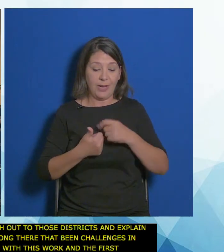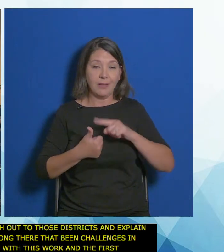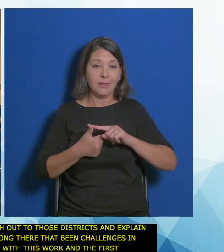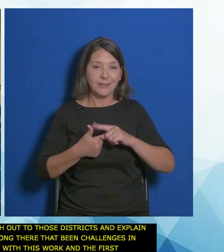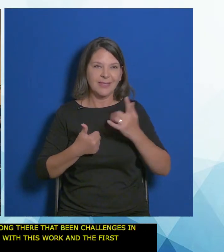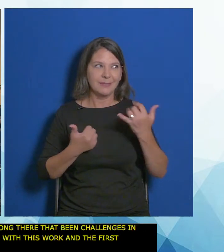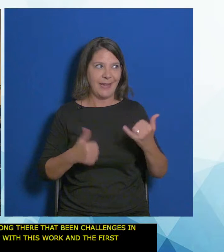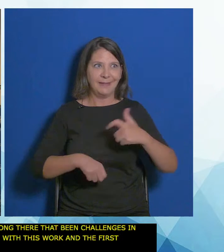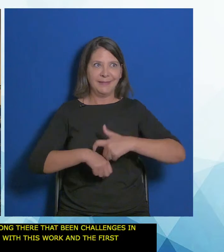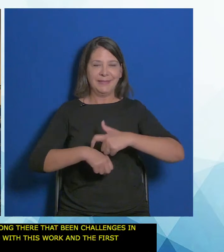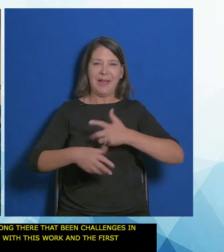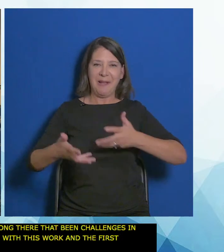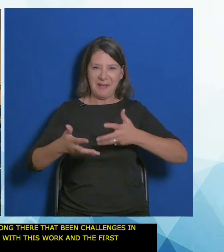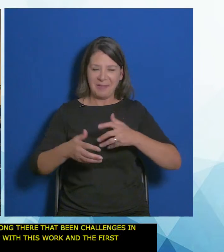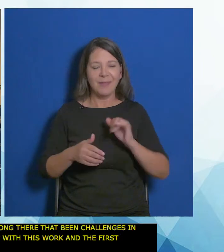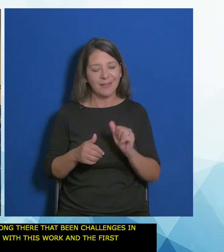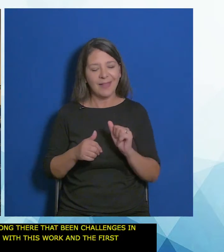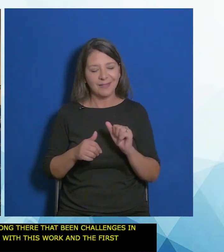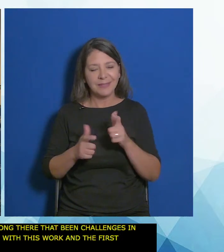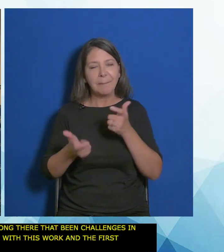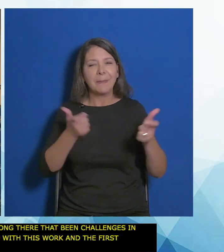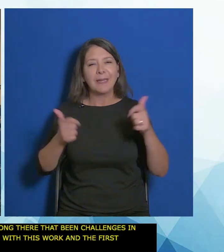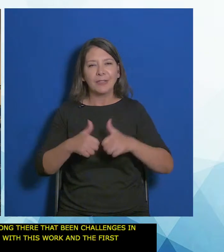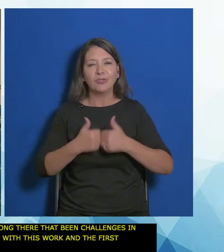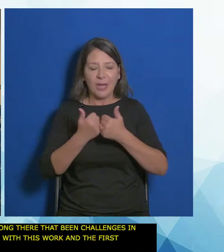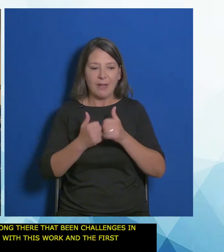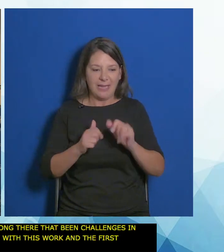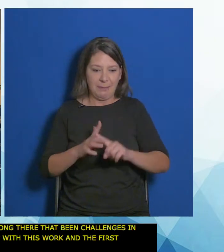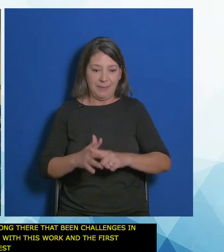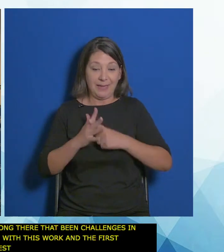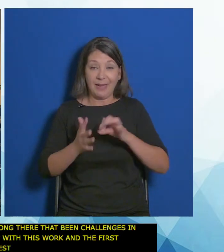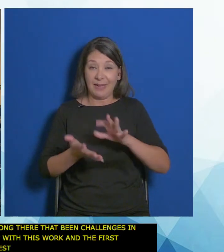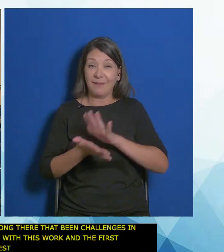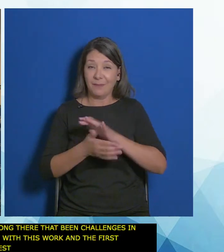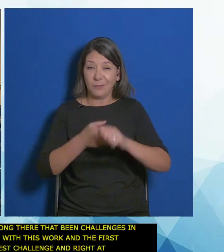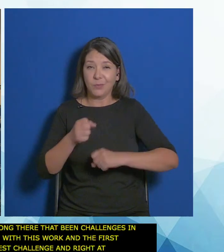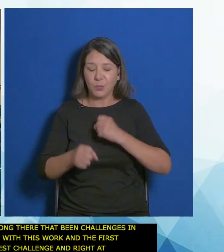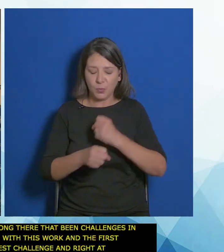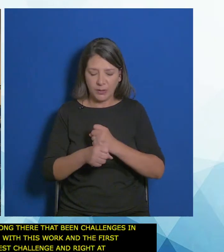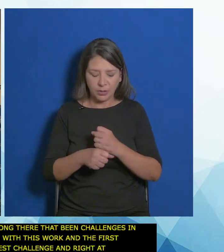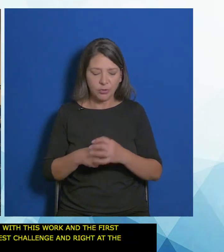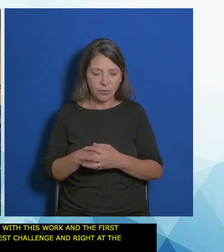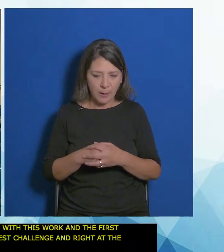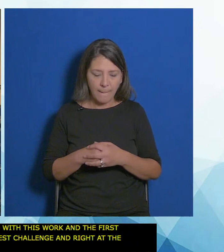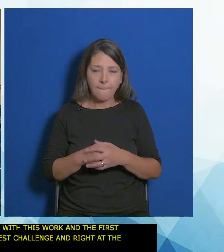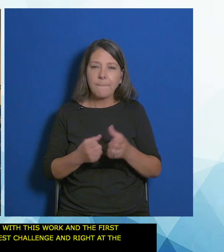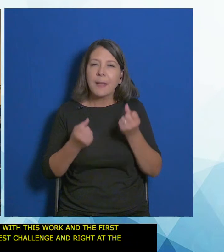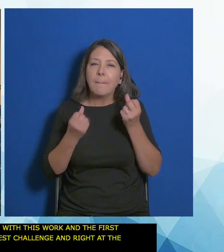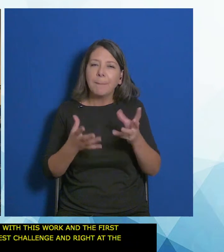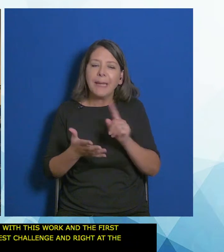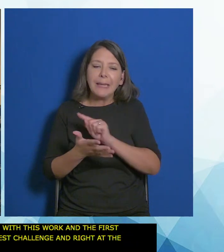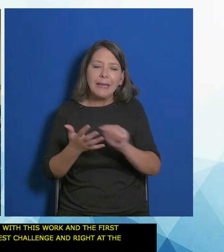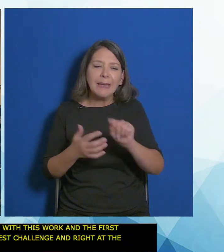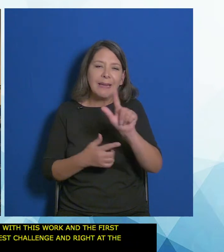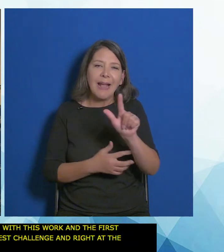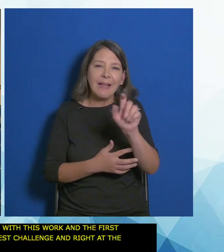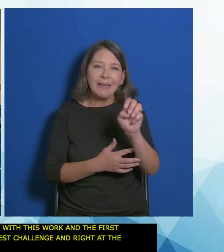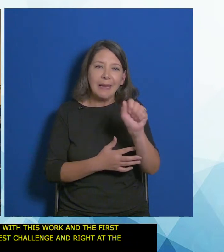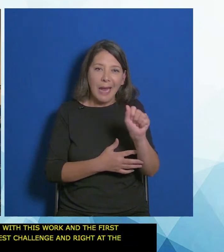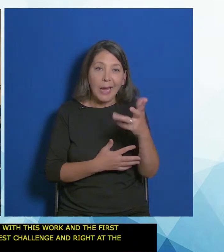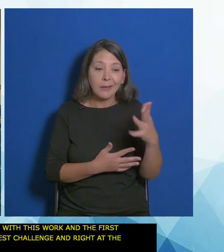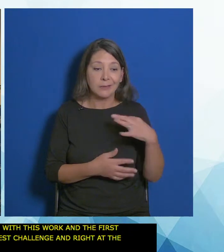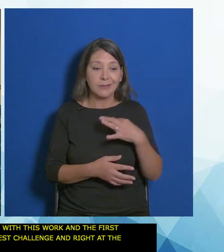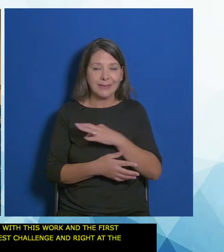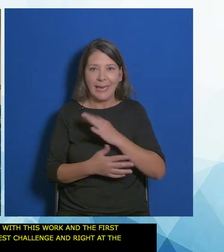request posed the greatest challenge, and it was right at the beginning of the academic year. Many of our LEAs had staffing